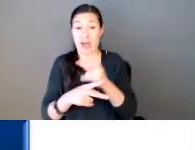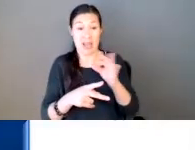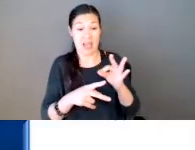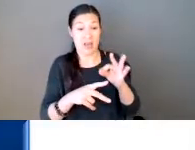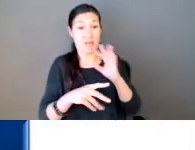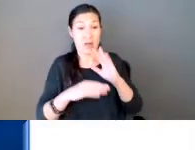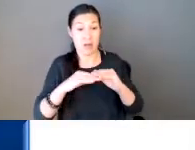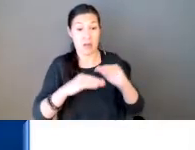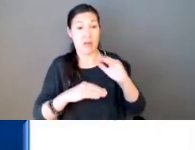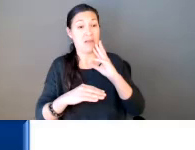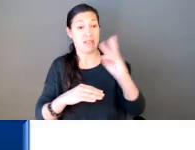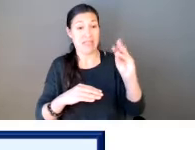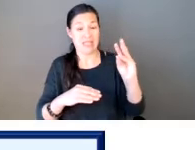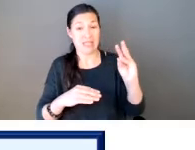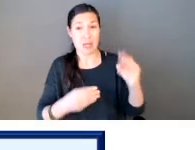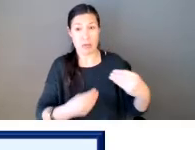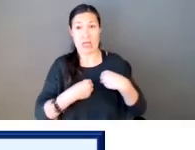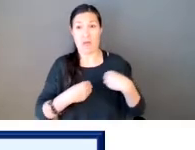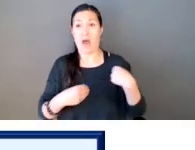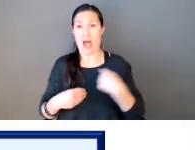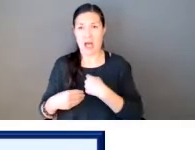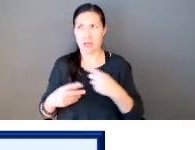handled at that point in time.